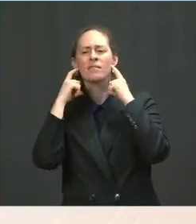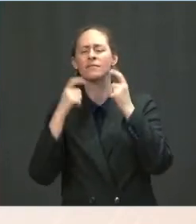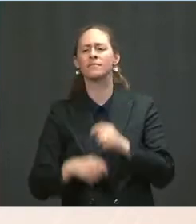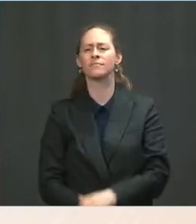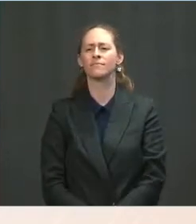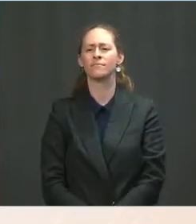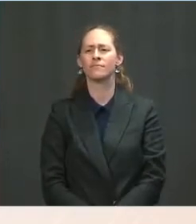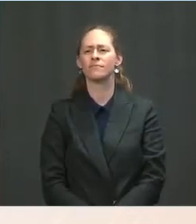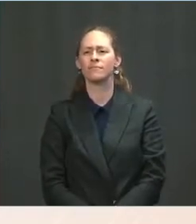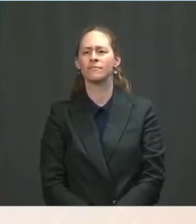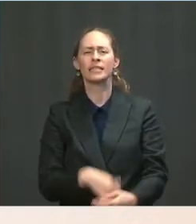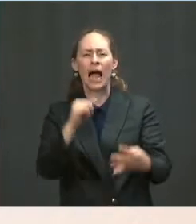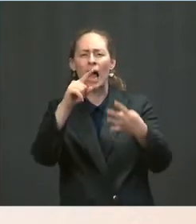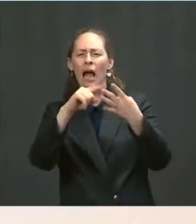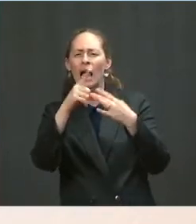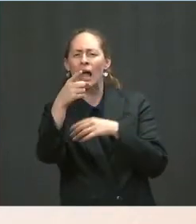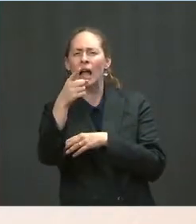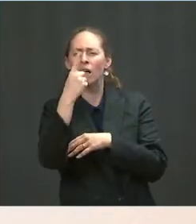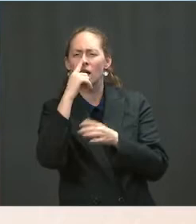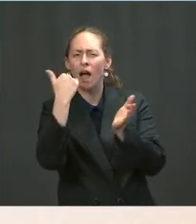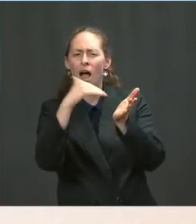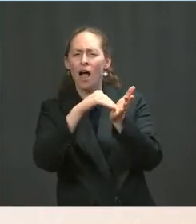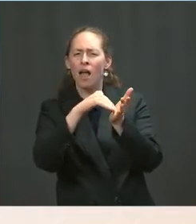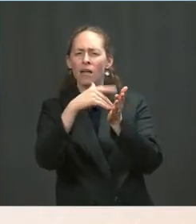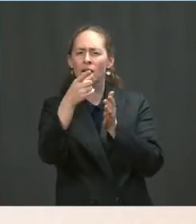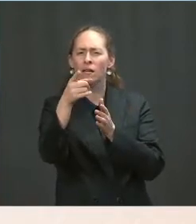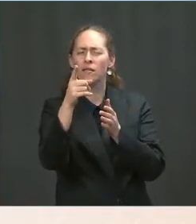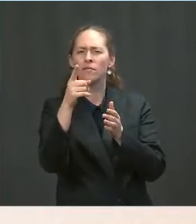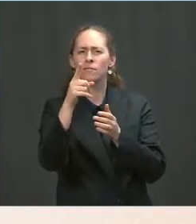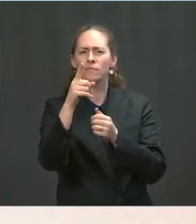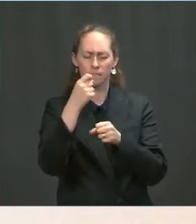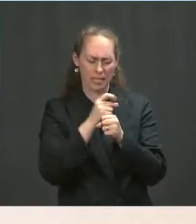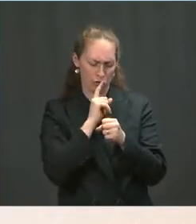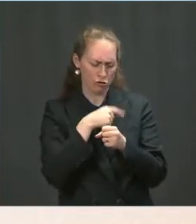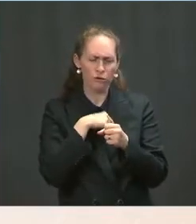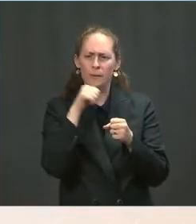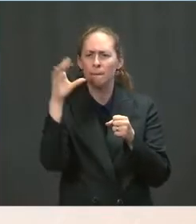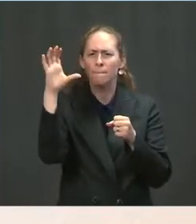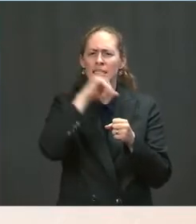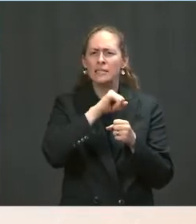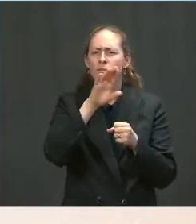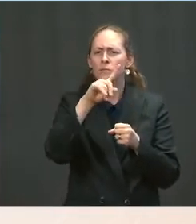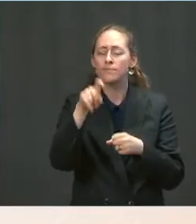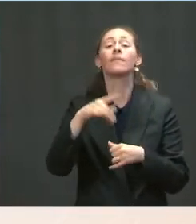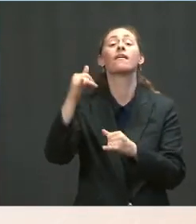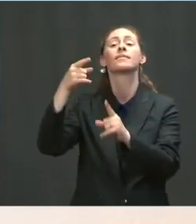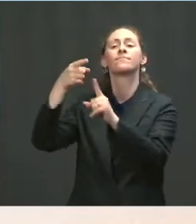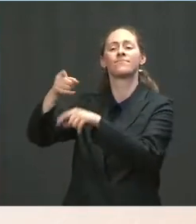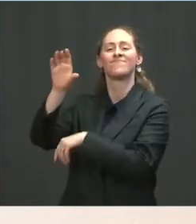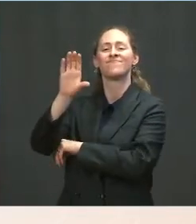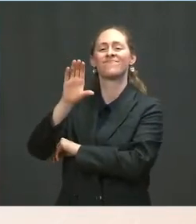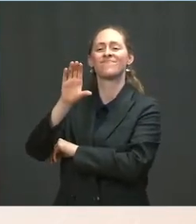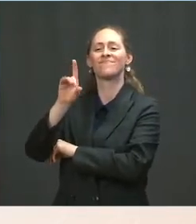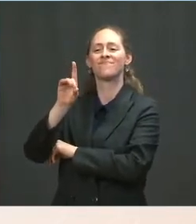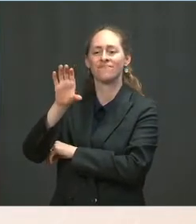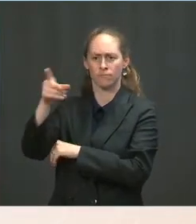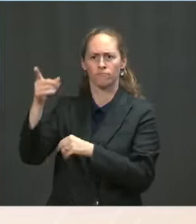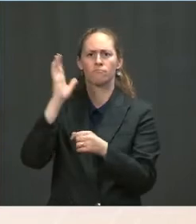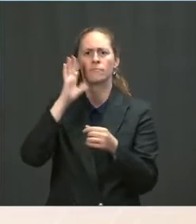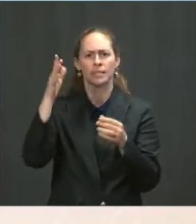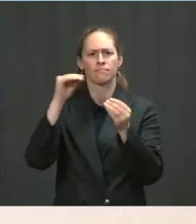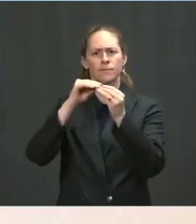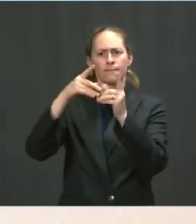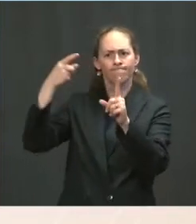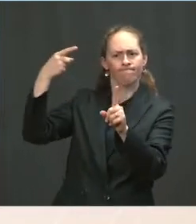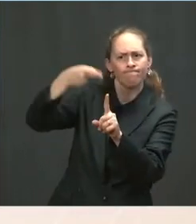for Alex that I want to make sure that I answer, which is the CDC release more data publicly, or this data. So just wanted